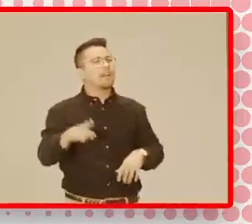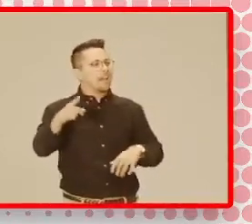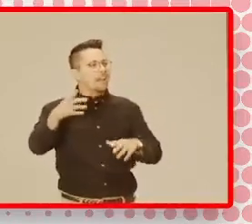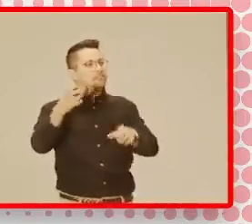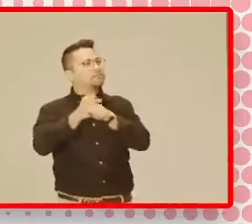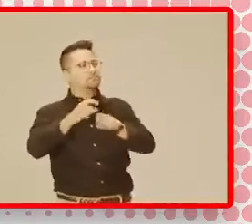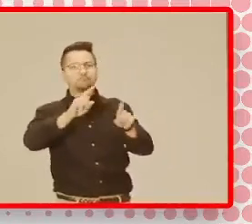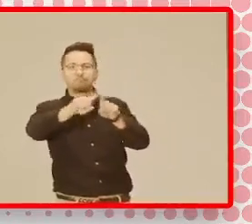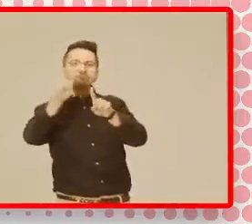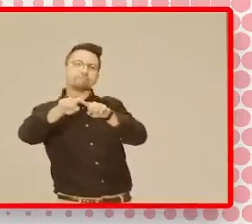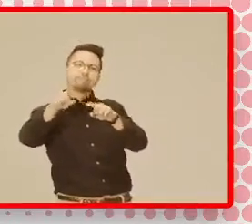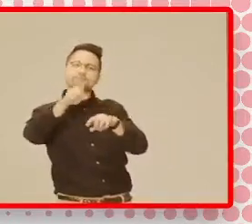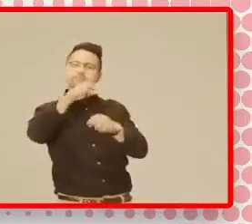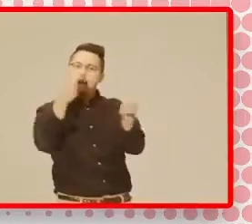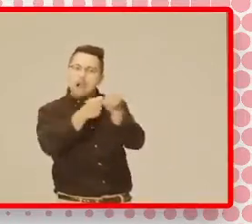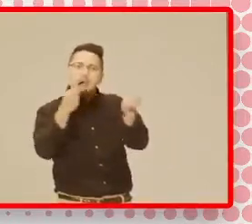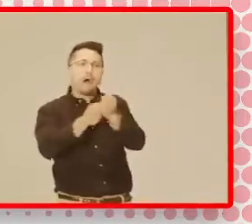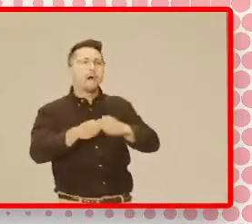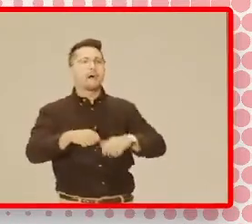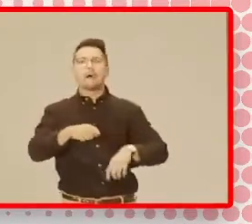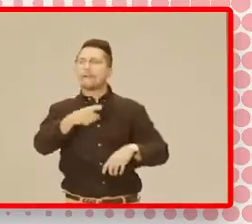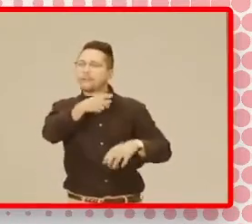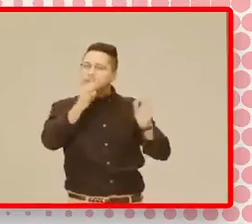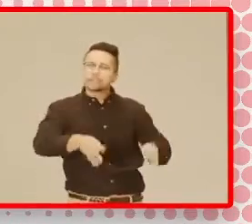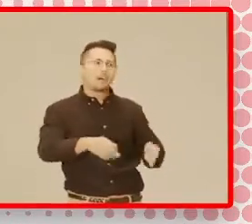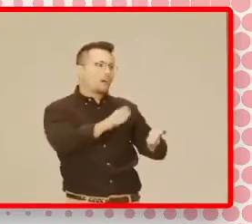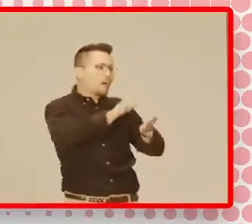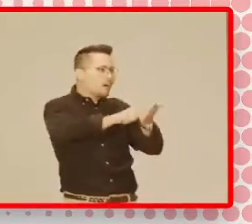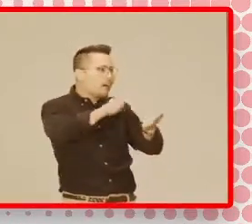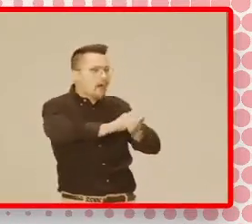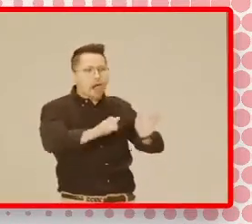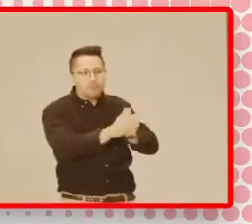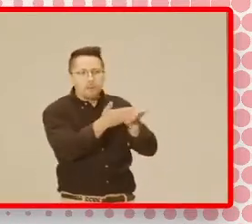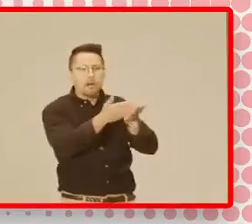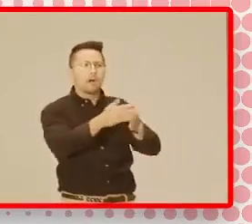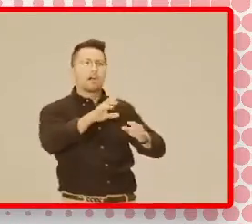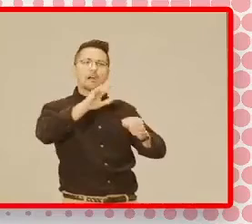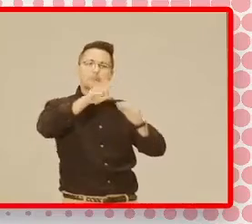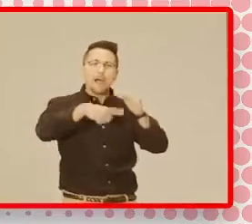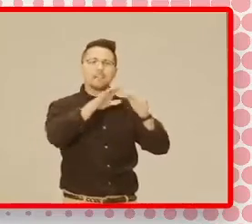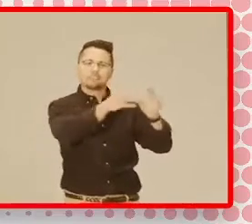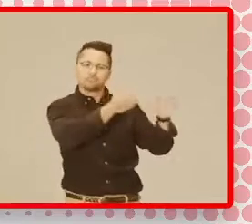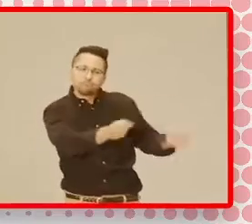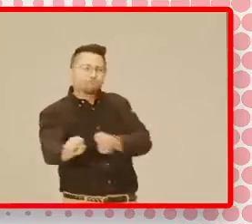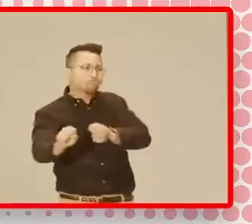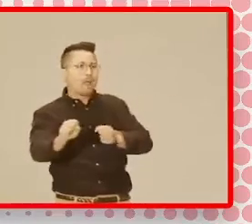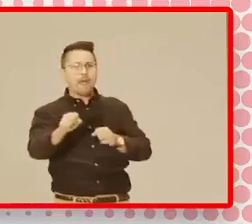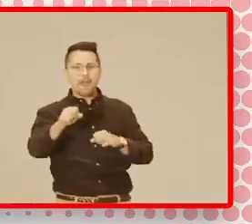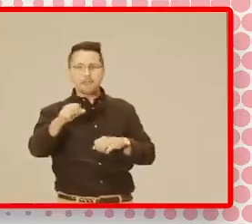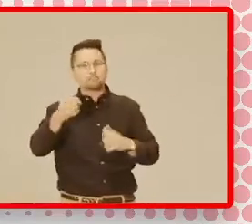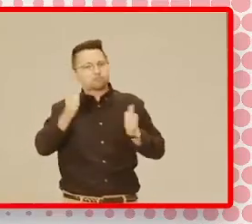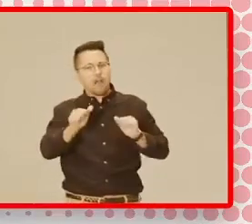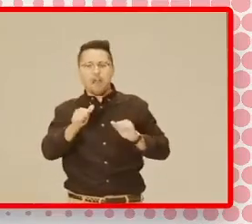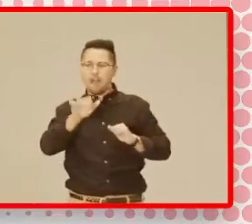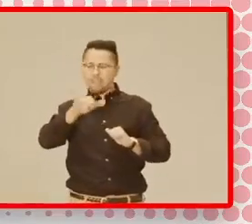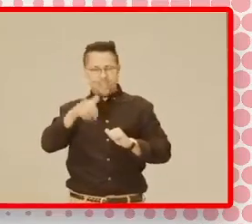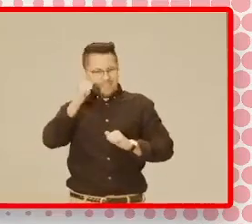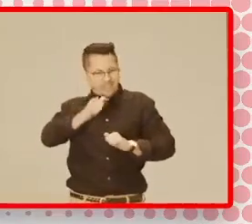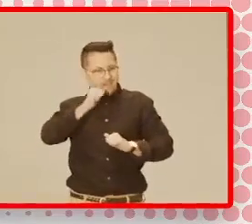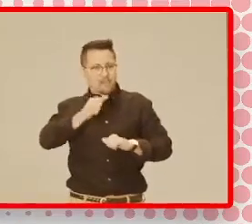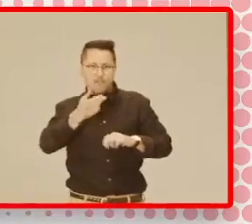writing a book with his dad about his strategy in life, getting 1% better every day and helping to